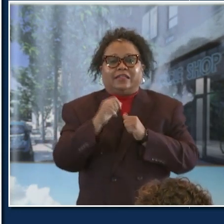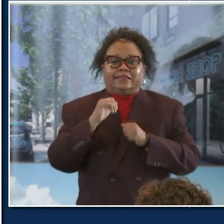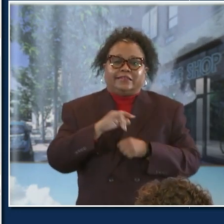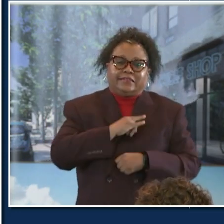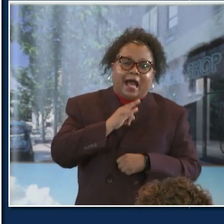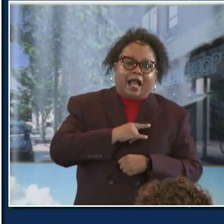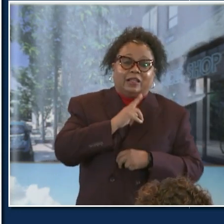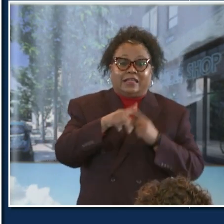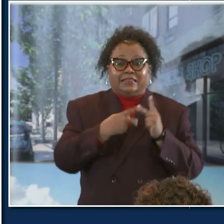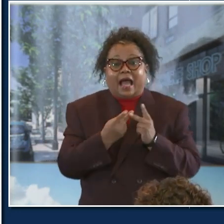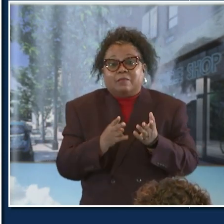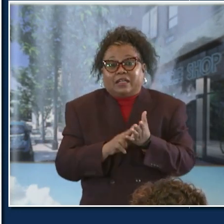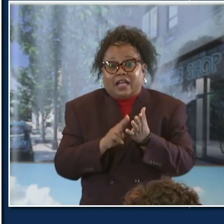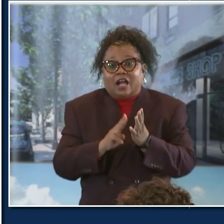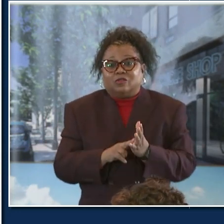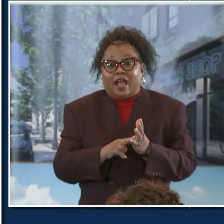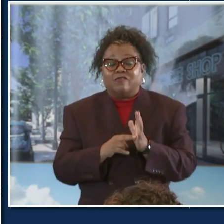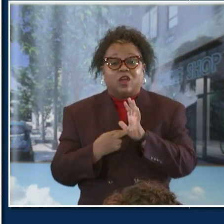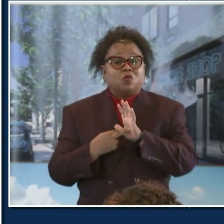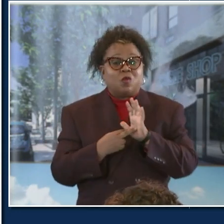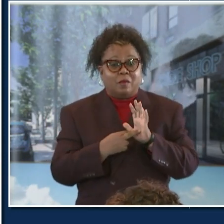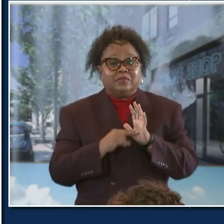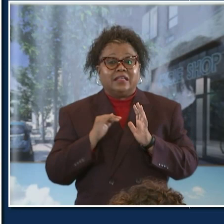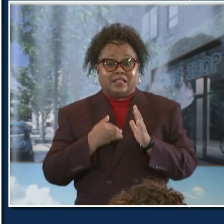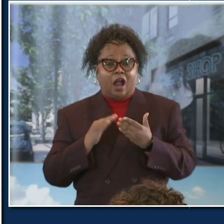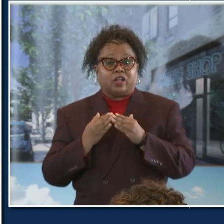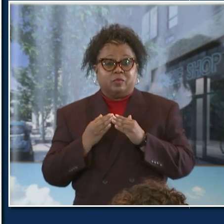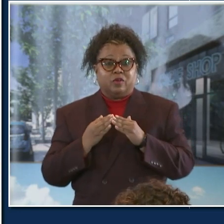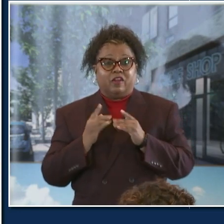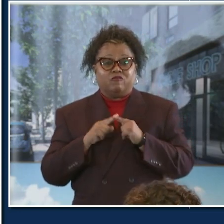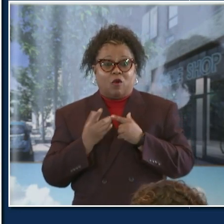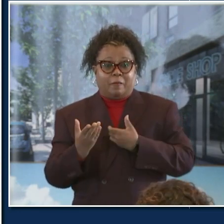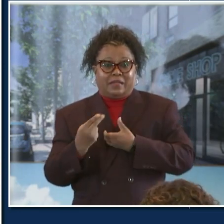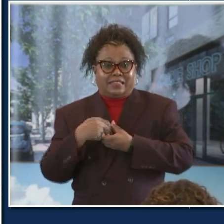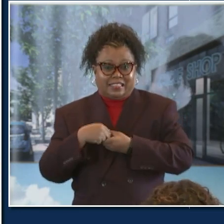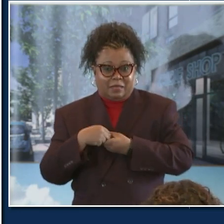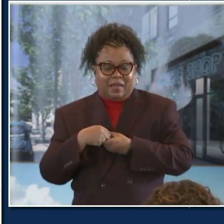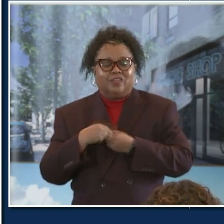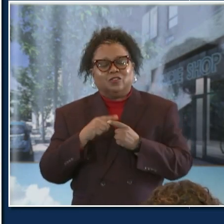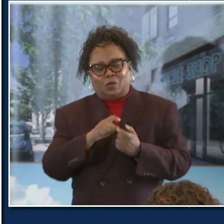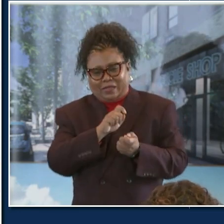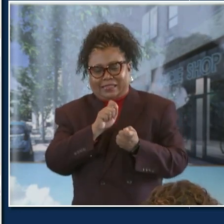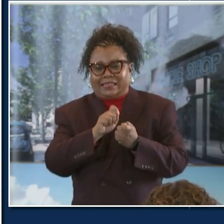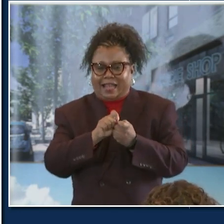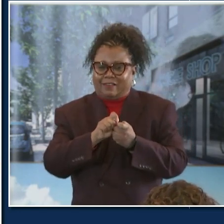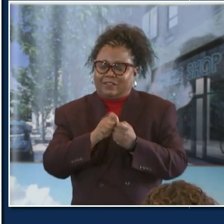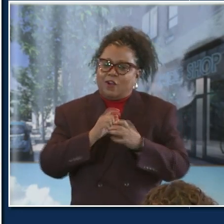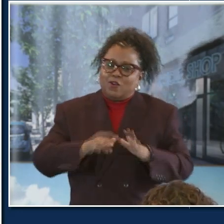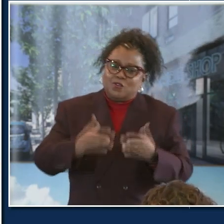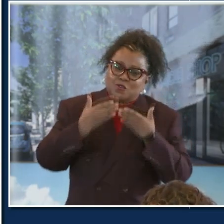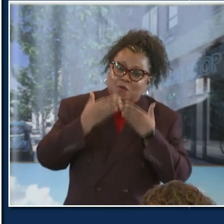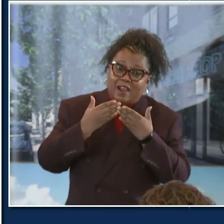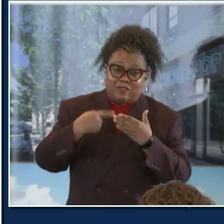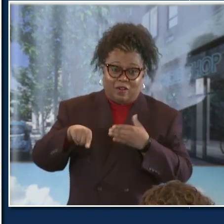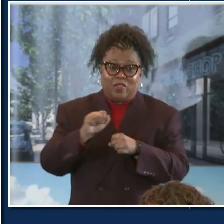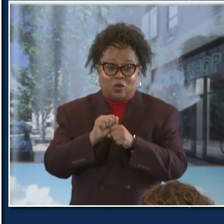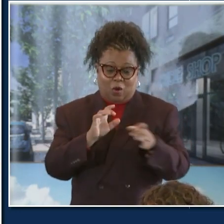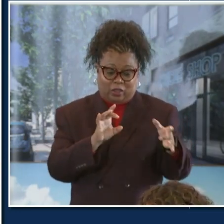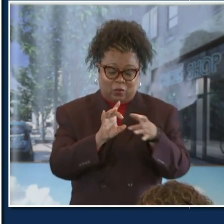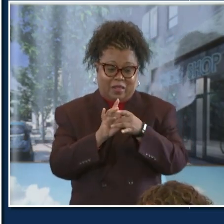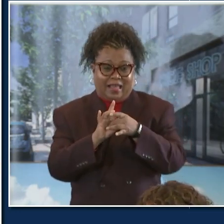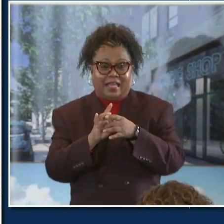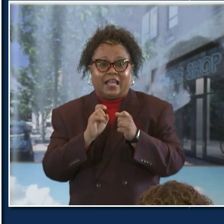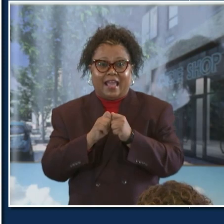style and type of contractor that represents our community for participation. So we're definitely grateful for the work that Related